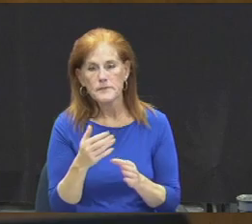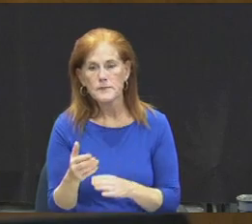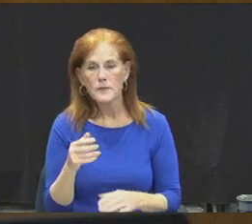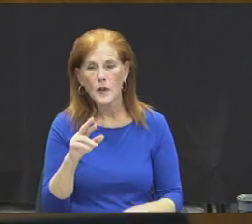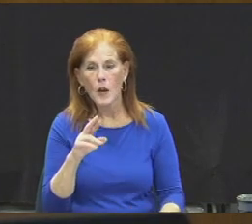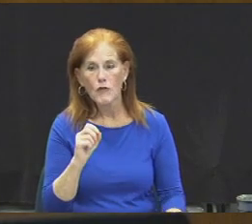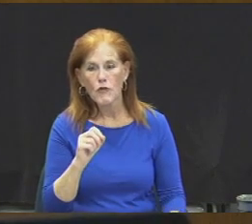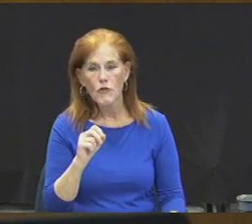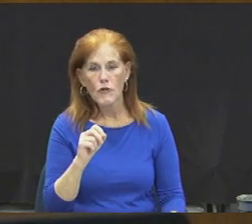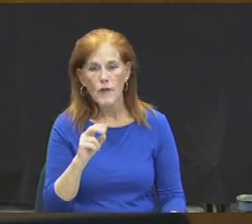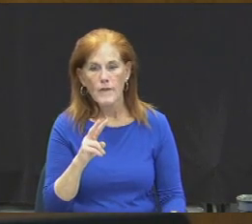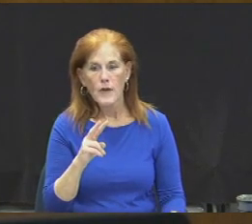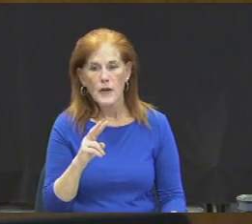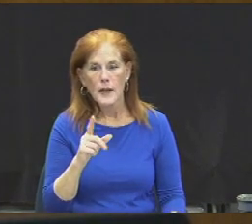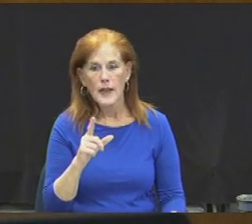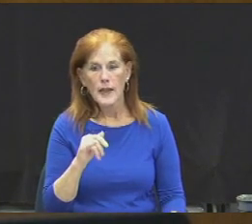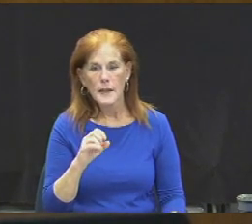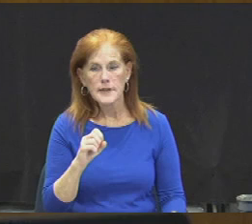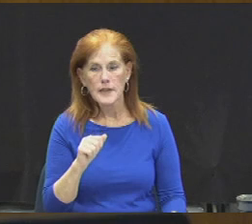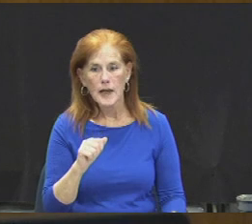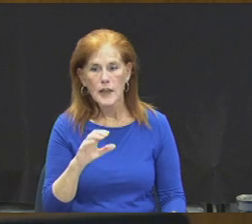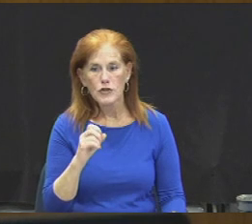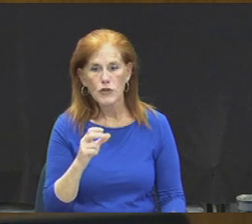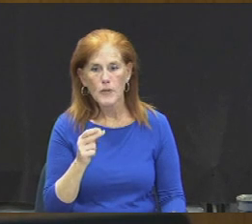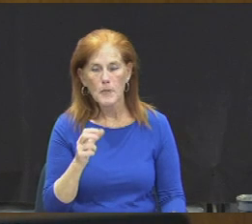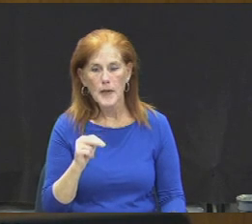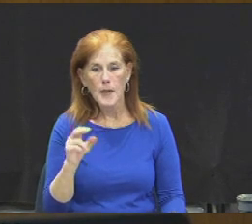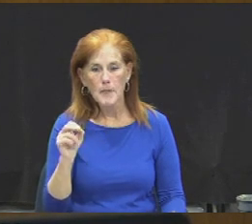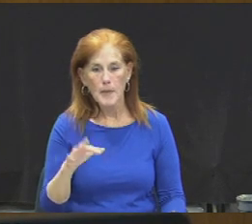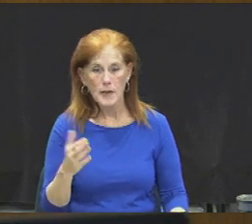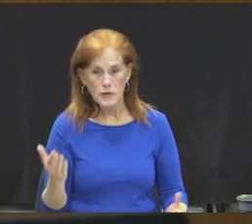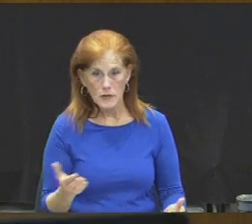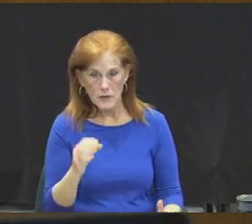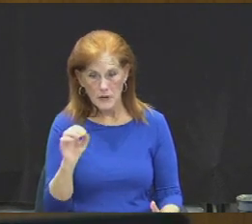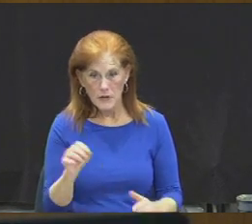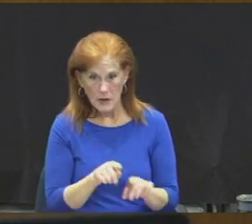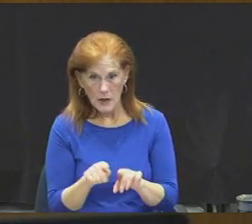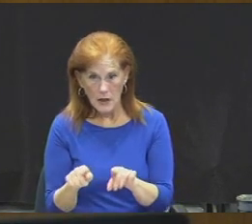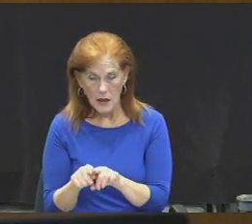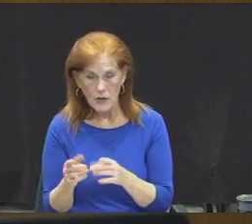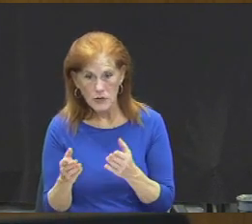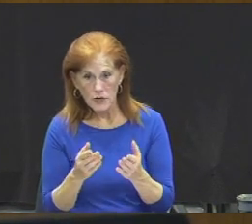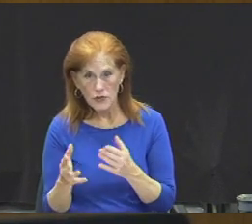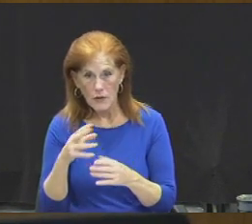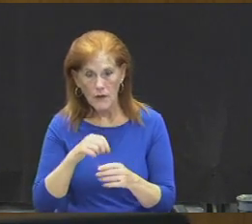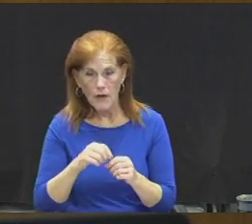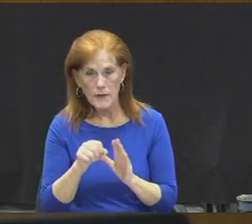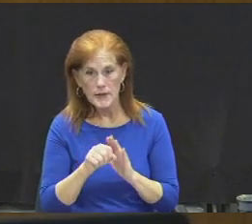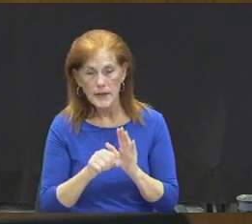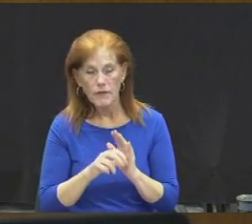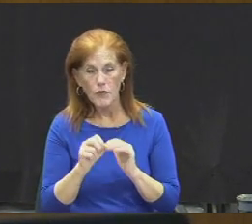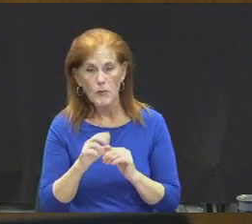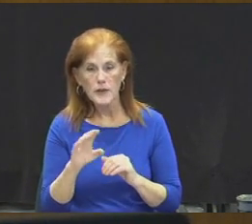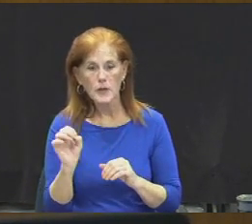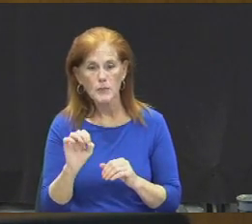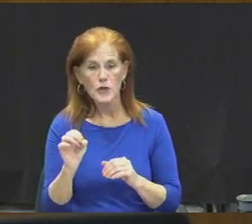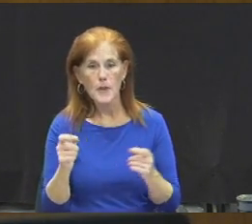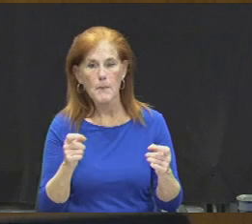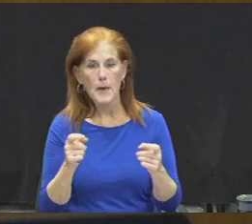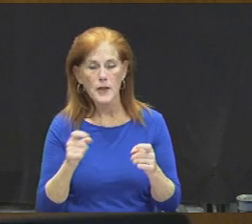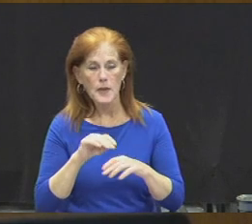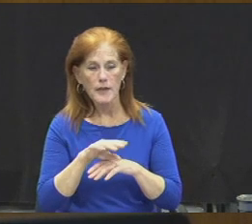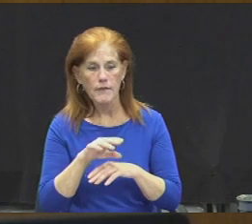I'm Reverend Dr. Lisa Sherman. I'm a pastor here in Omaha. I also serve on the State of Nebraska Emergency